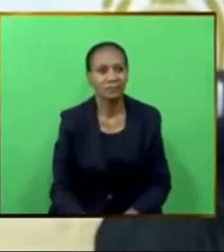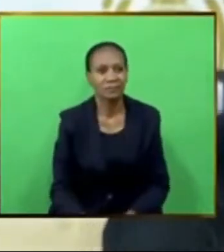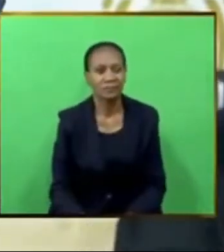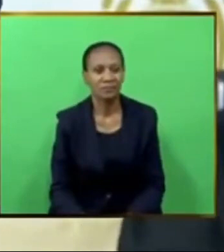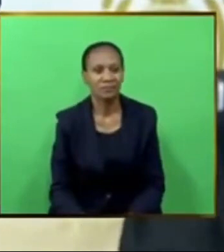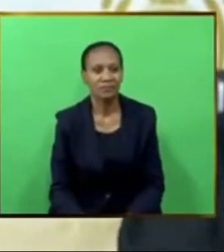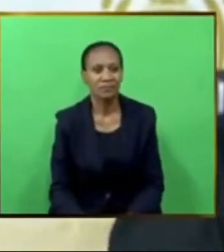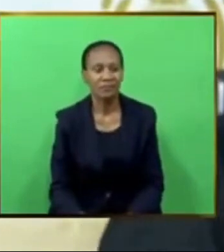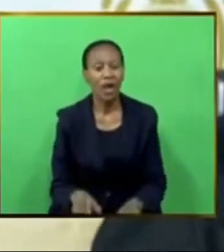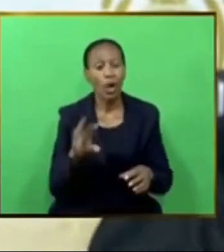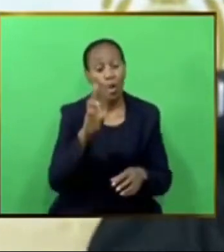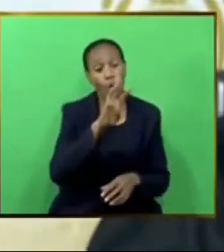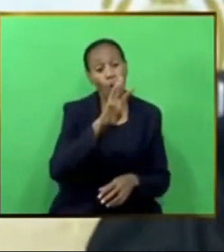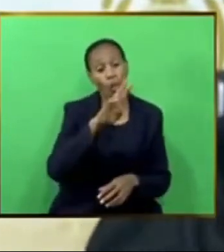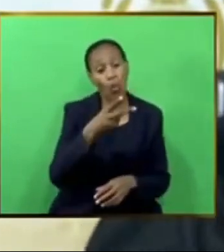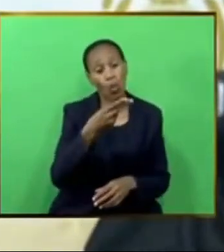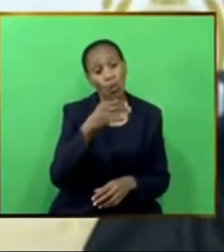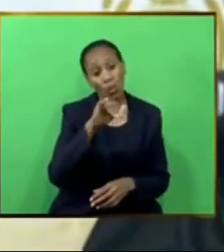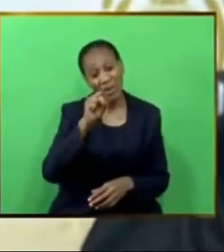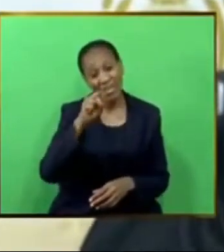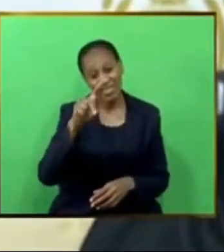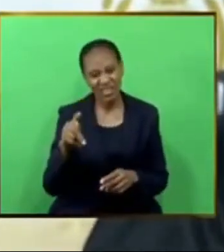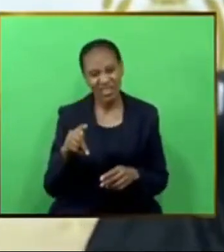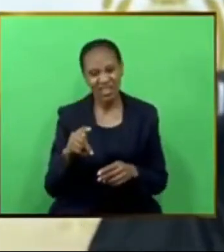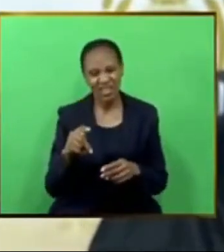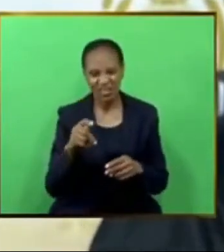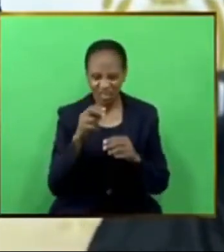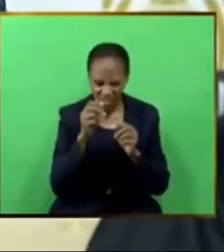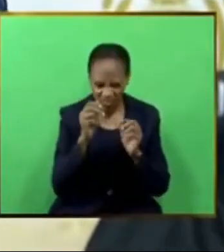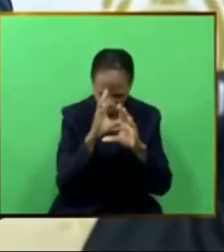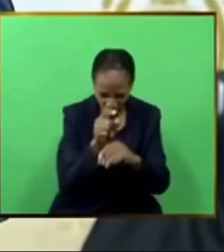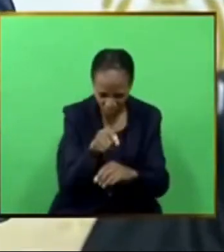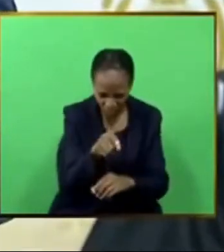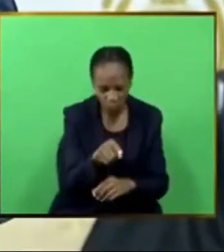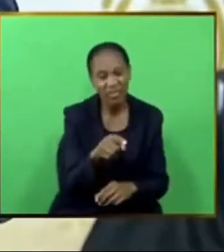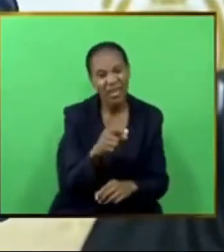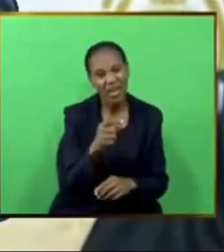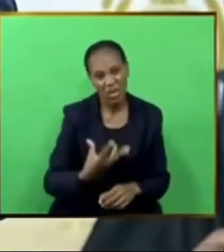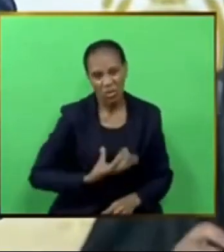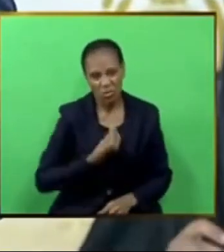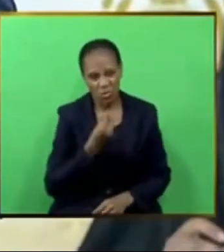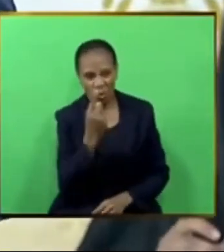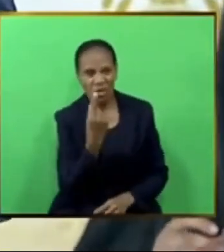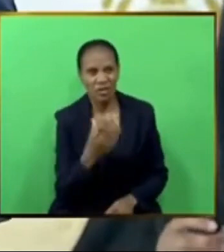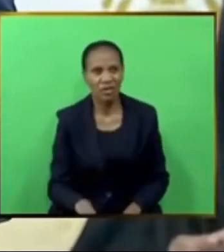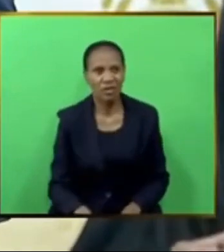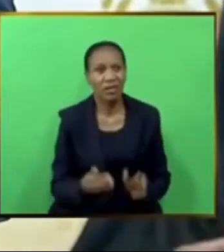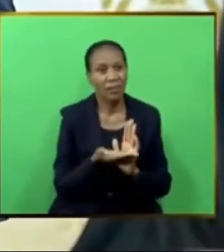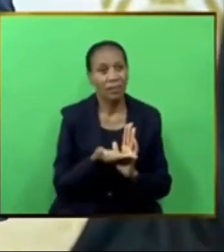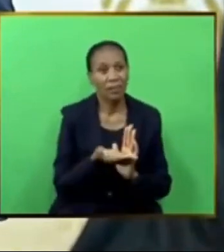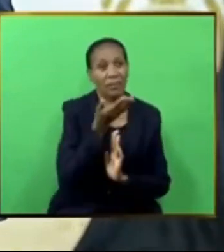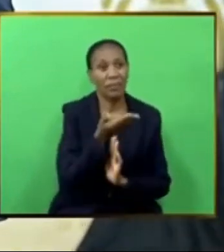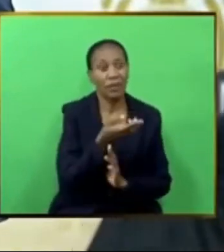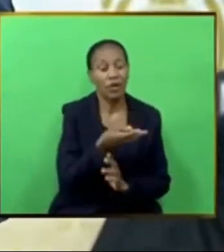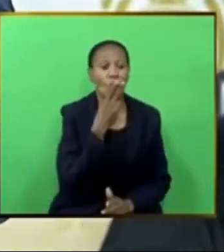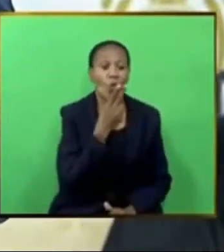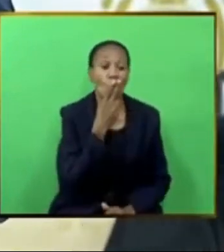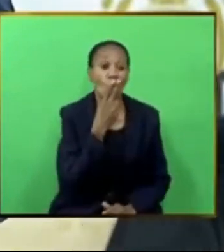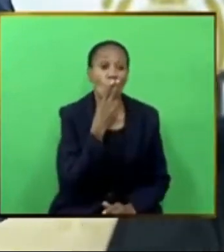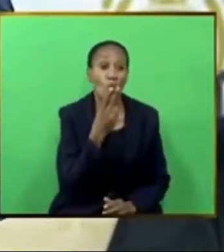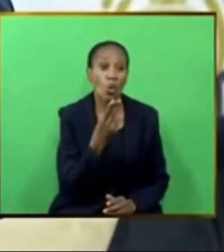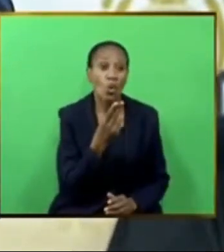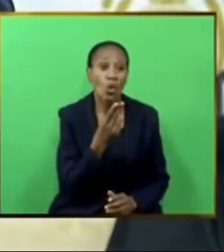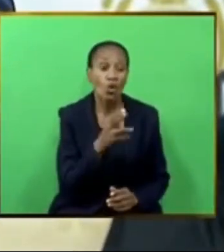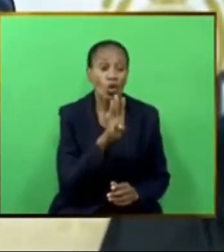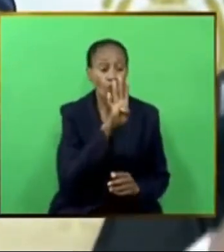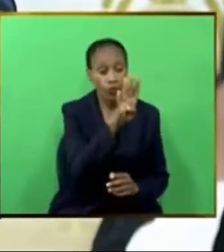nezazinto sishayo BE uba ulapho ke na ulimele mfowethu. We're also proposing increased tobacco excise